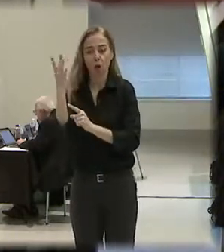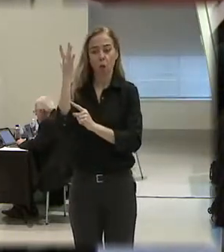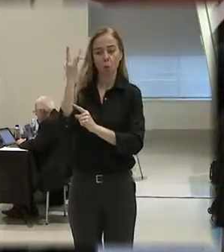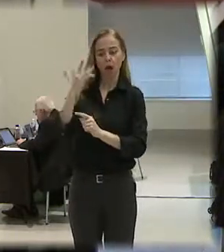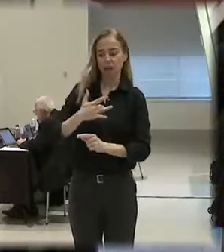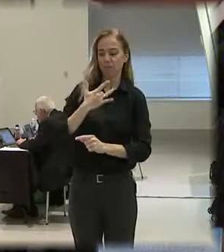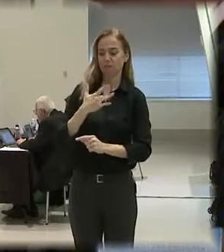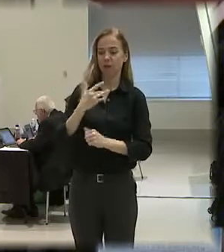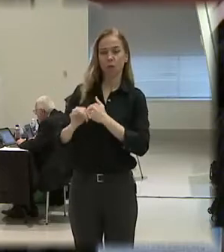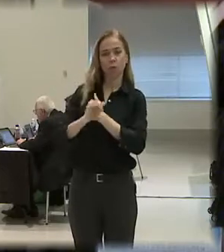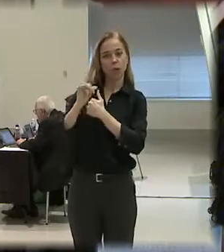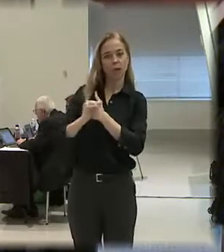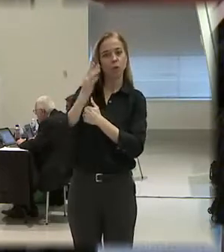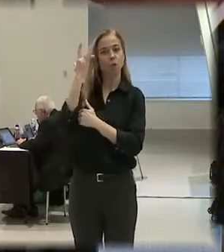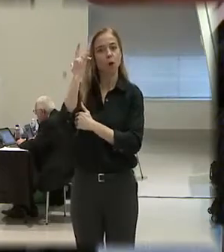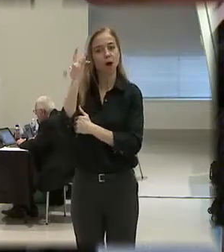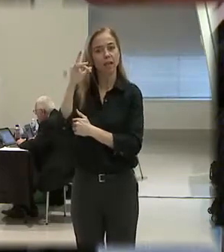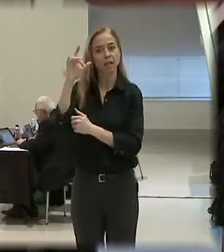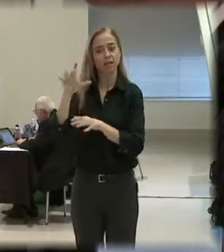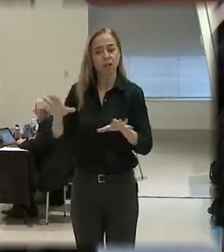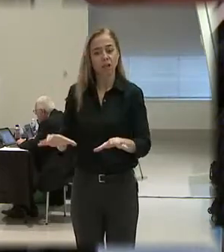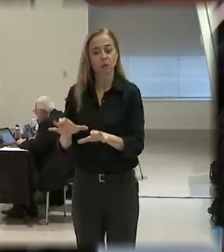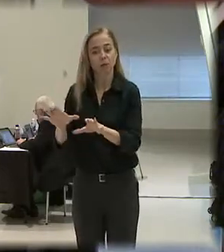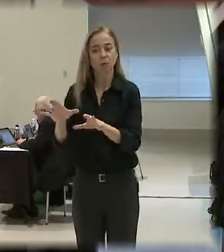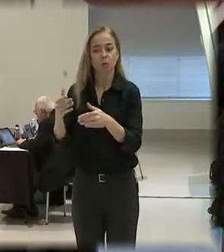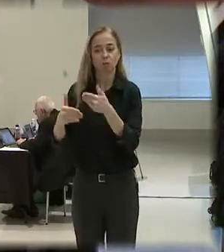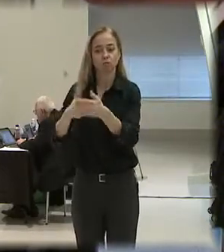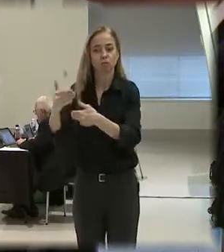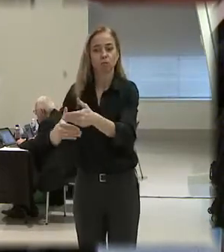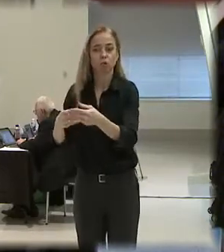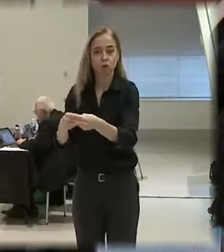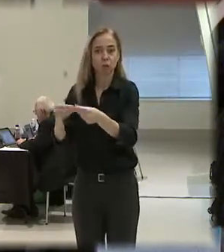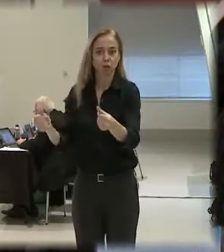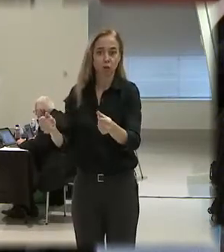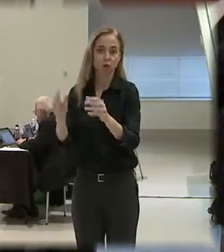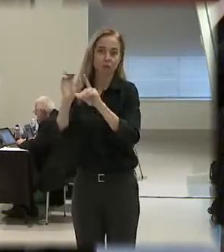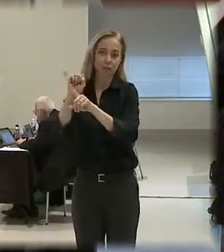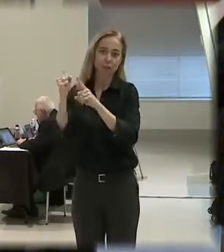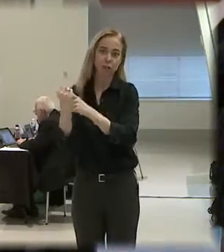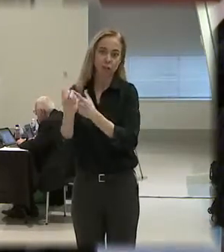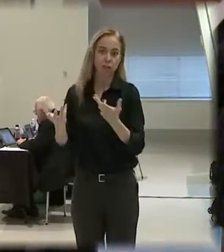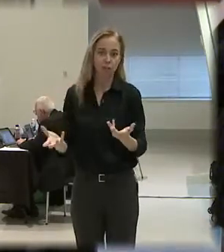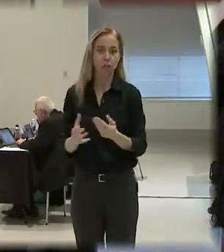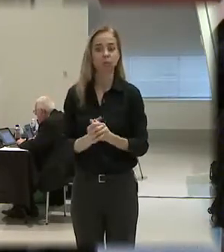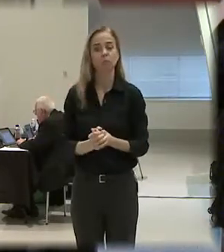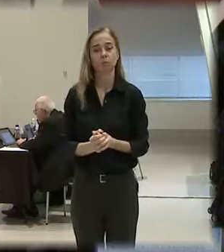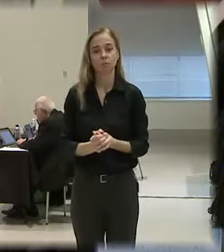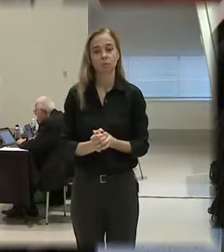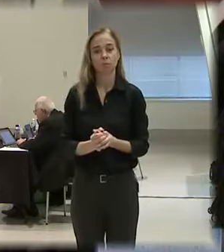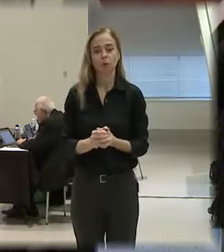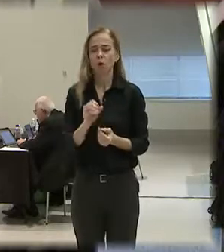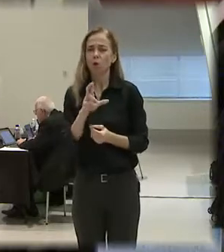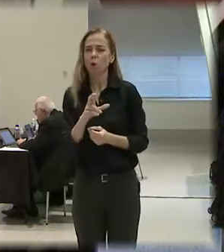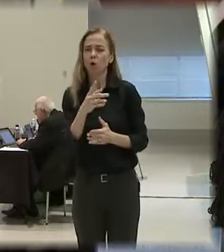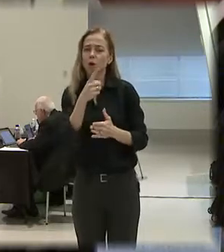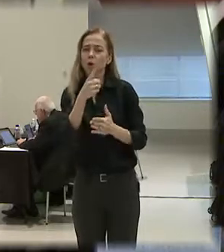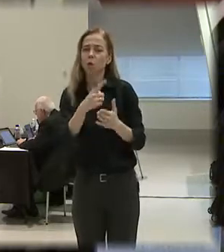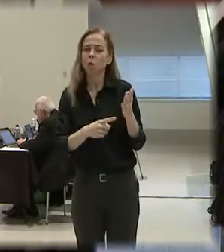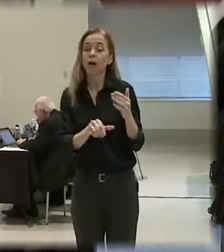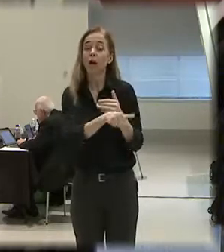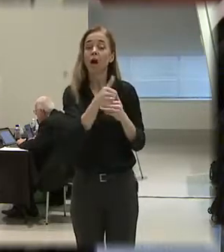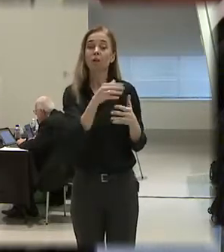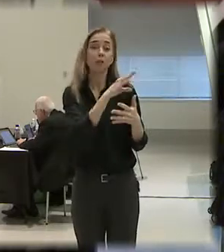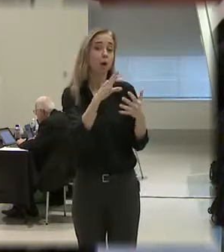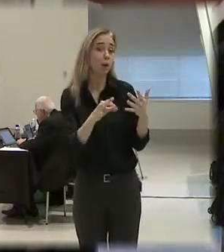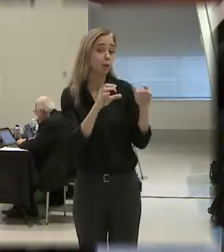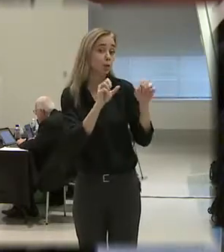felt threatened and why they used force to resolve the situation, or what other options were available.